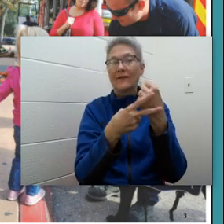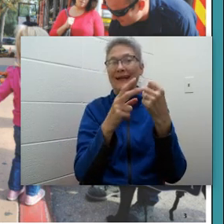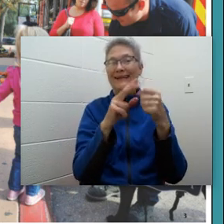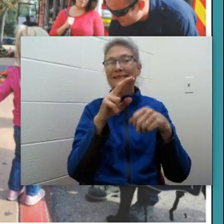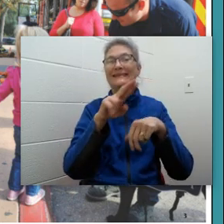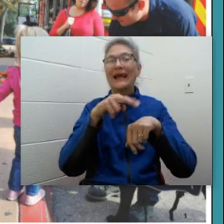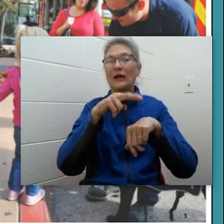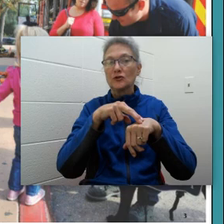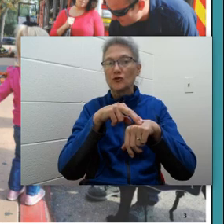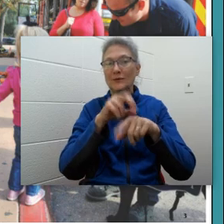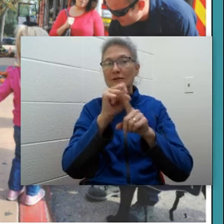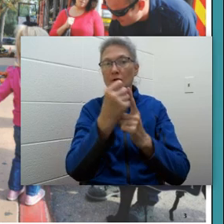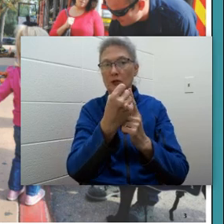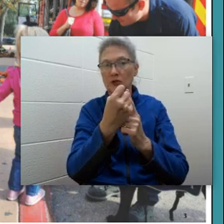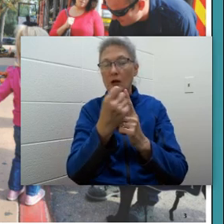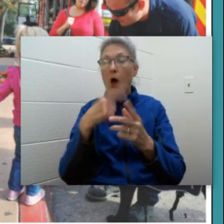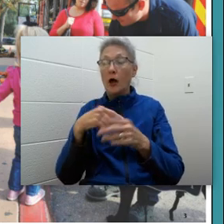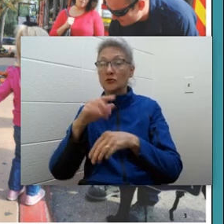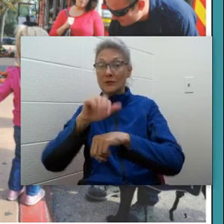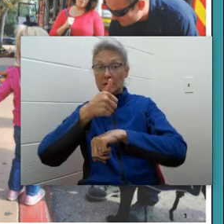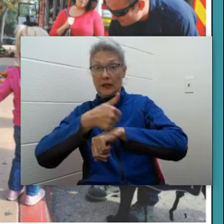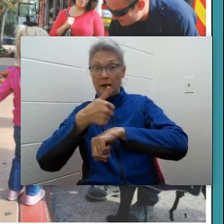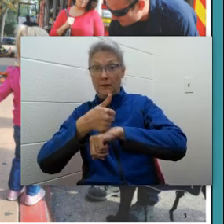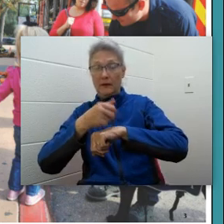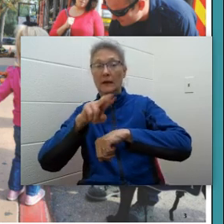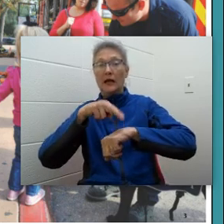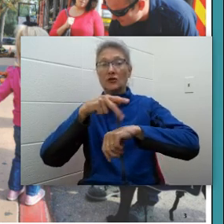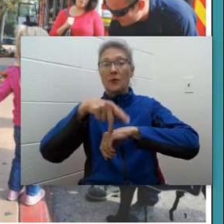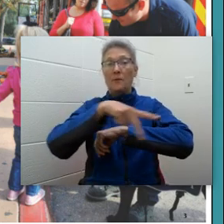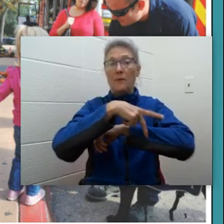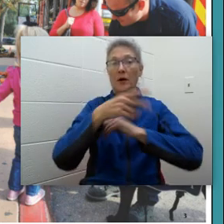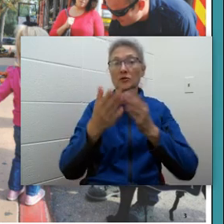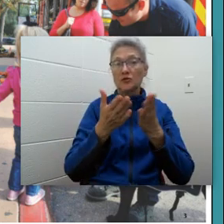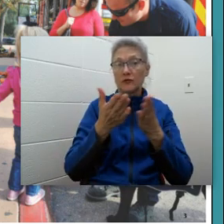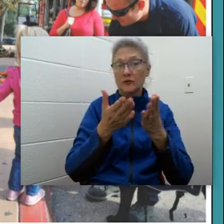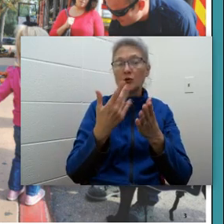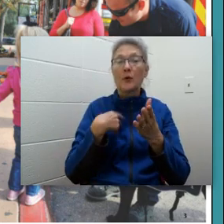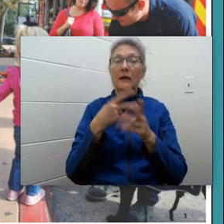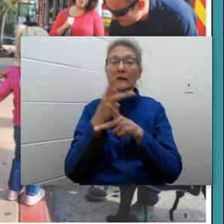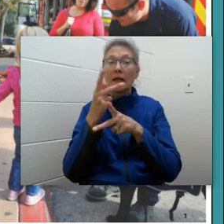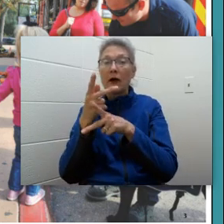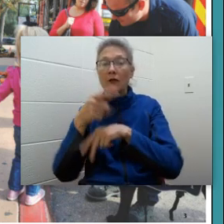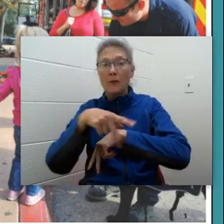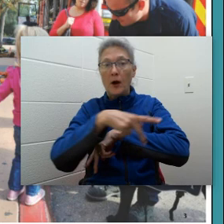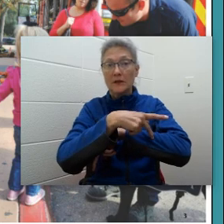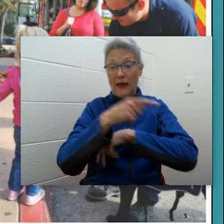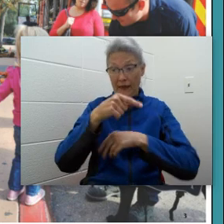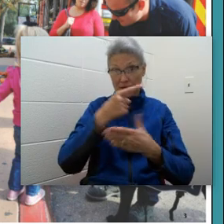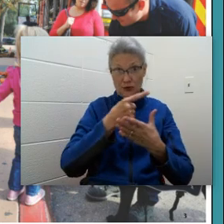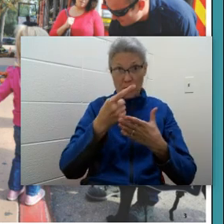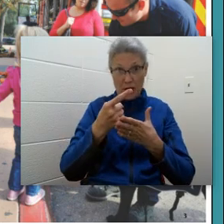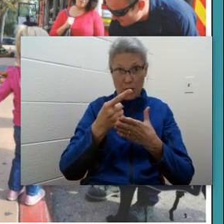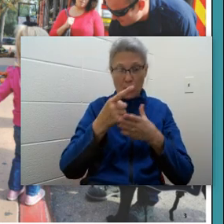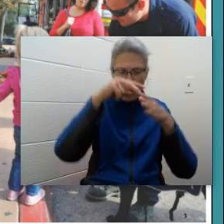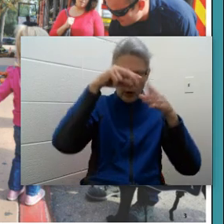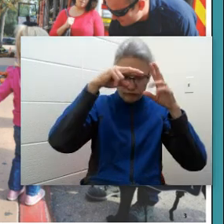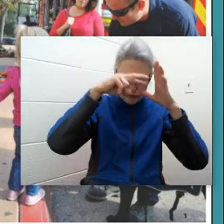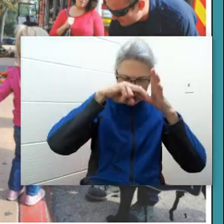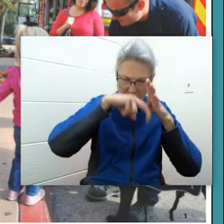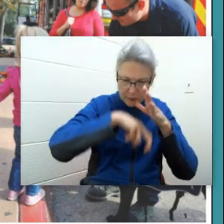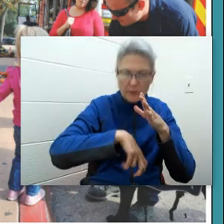National Park Service so it can be maintained properly. This week, we're diving into the government and learning about all the